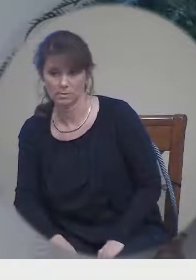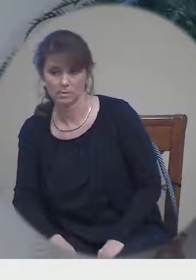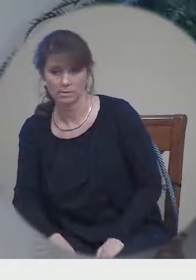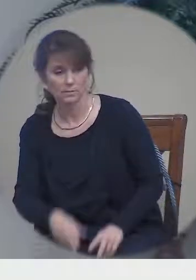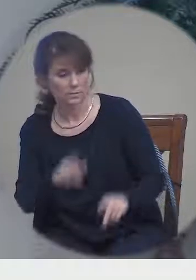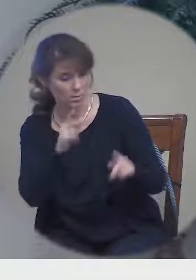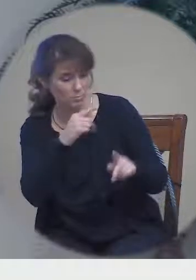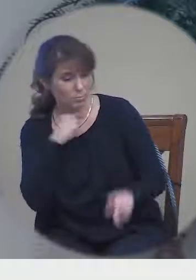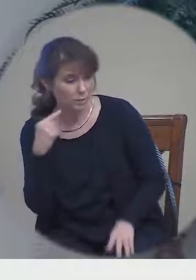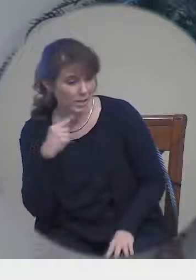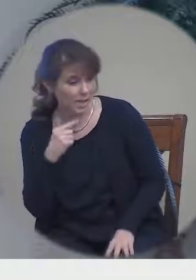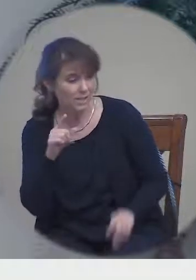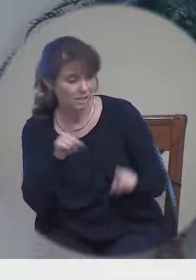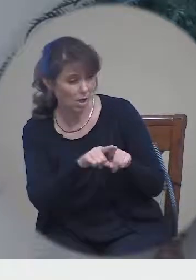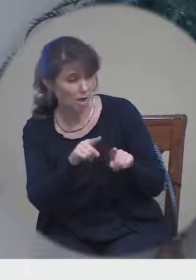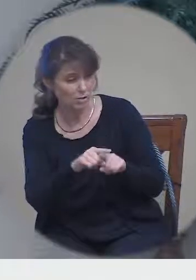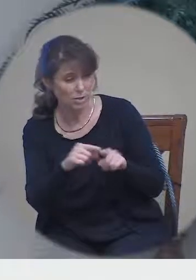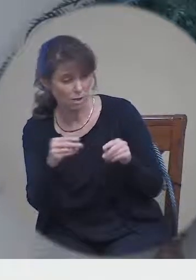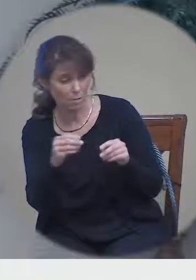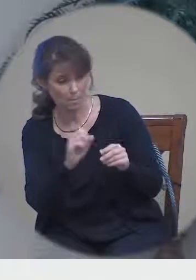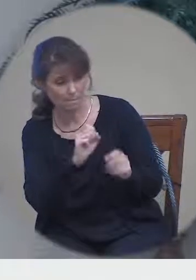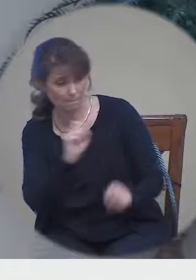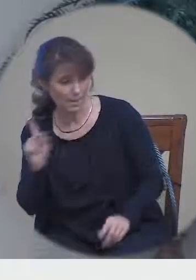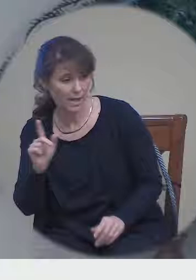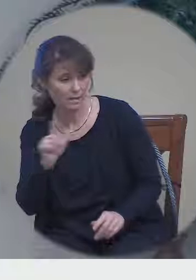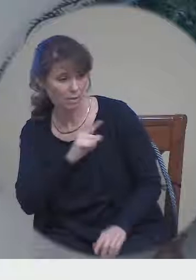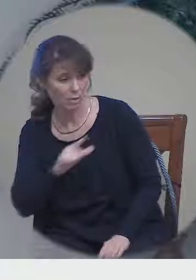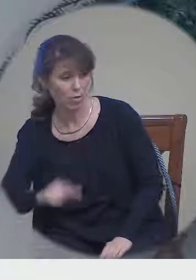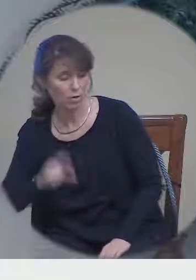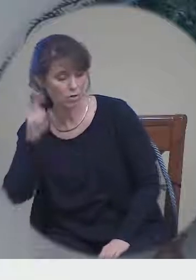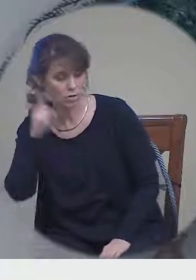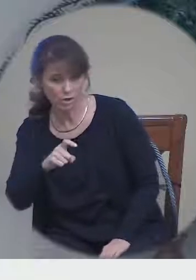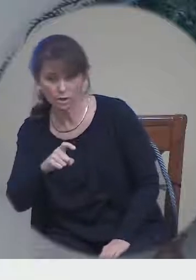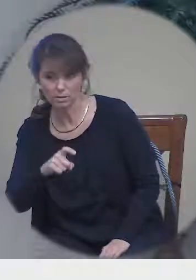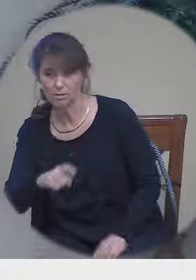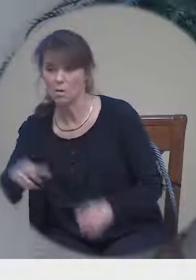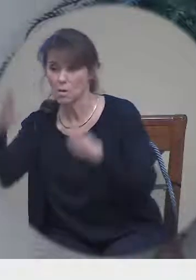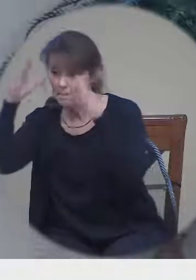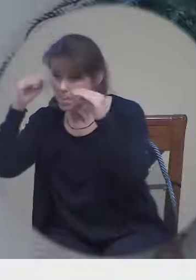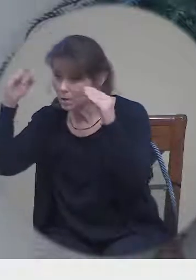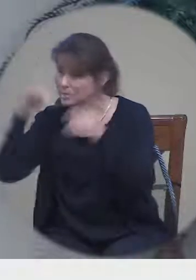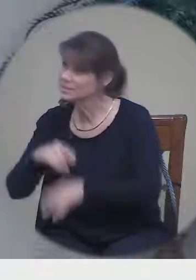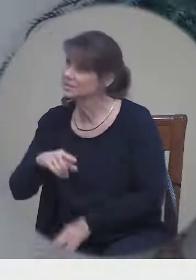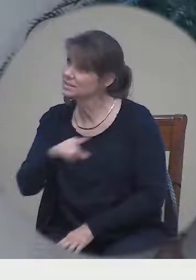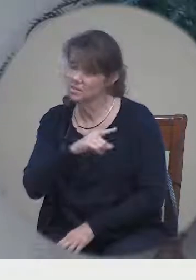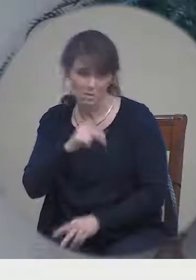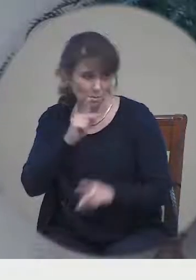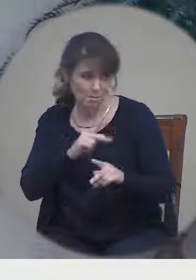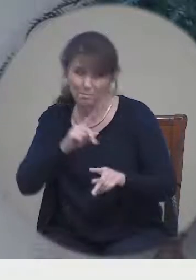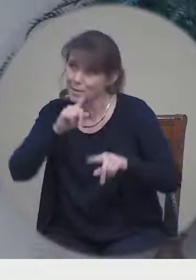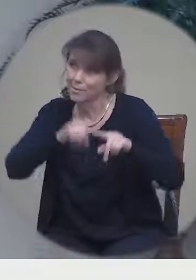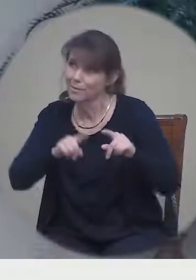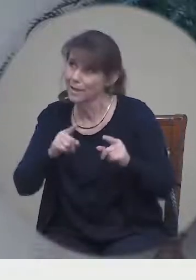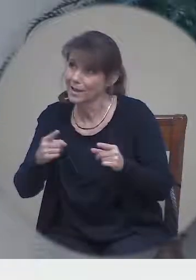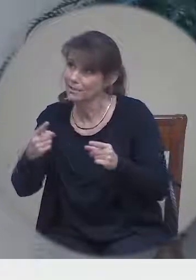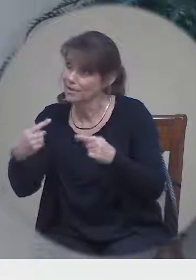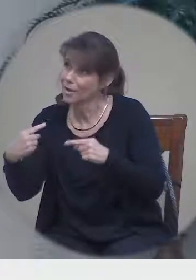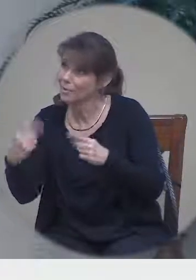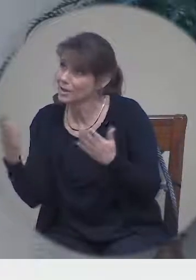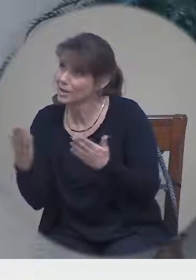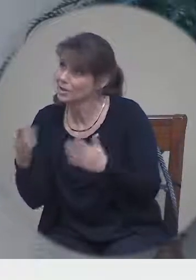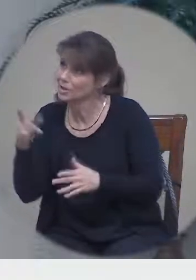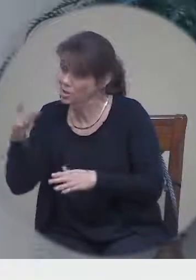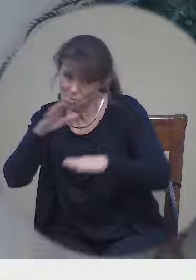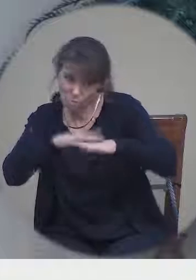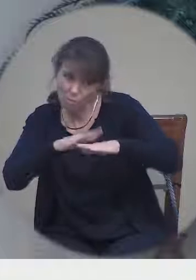consecrate themselves, lest the Lord break out against them. And Moses said to the Lord, the people can't come. You